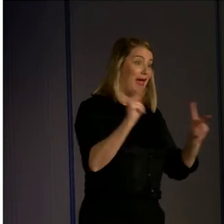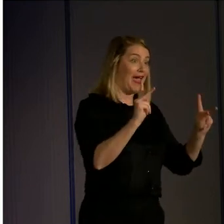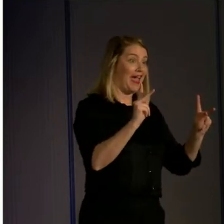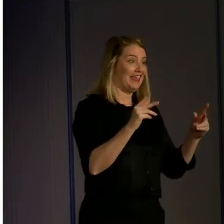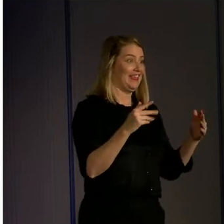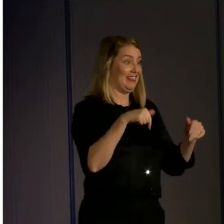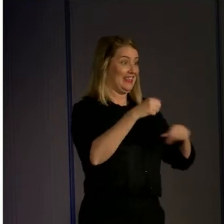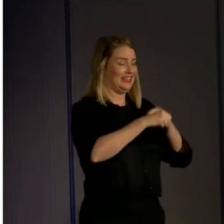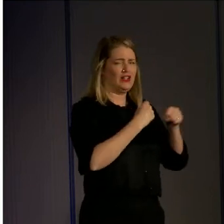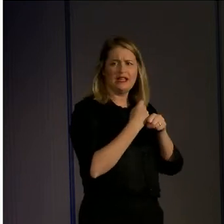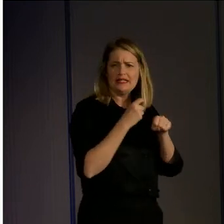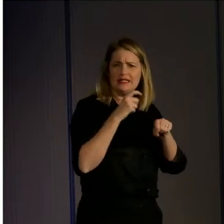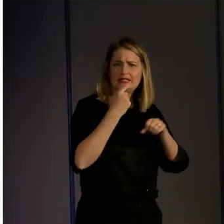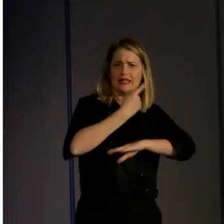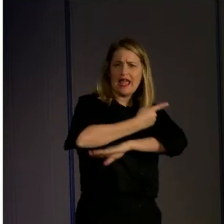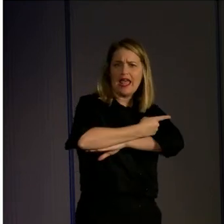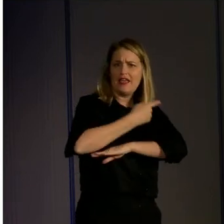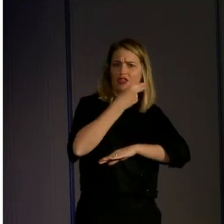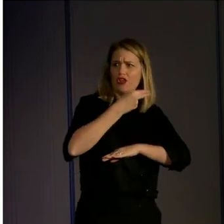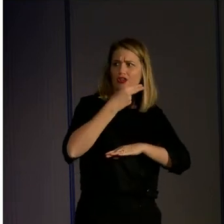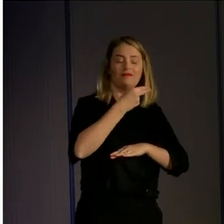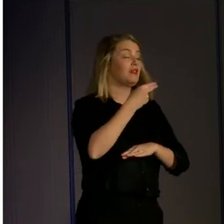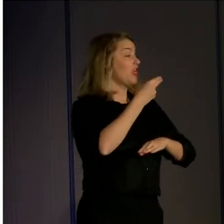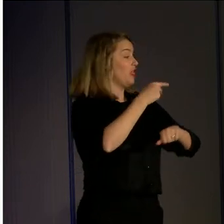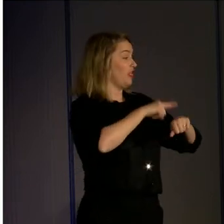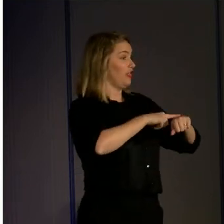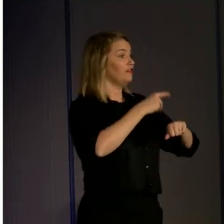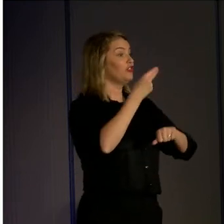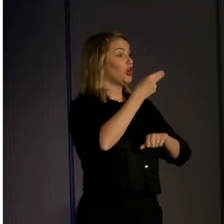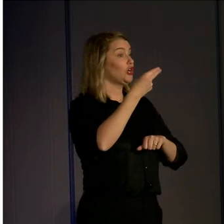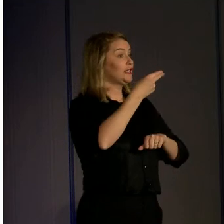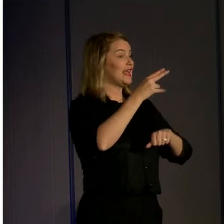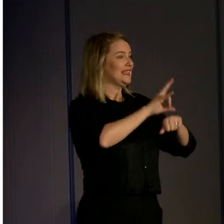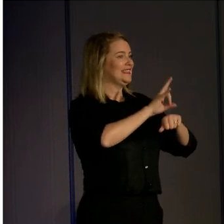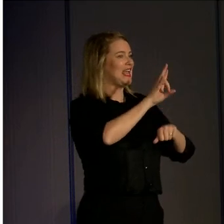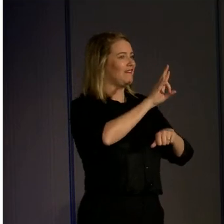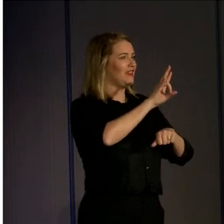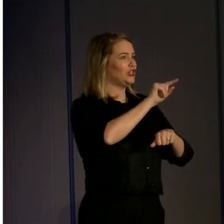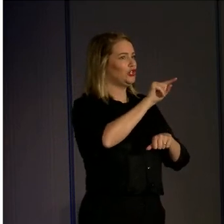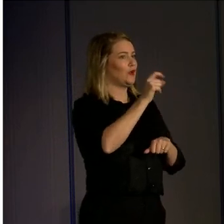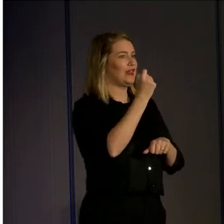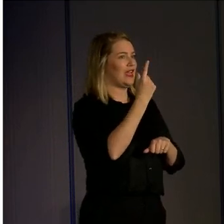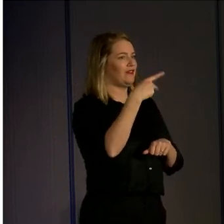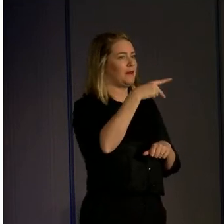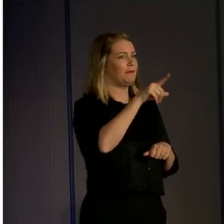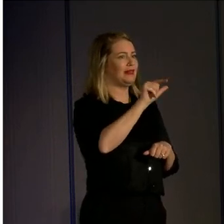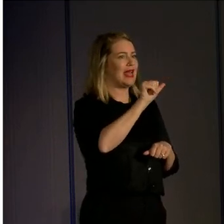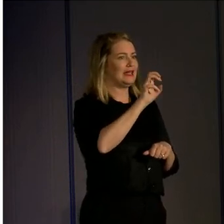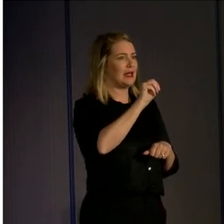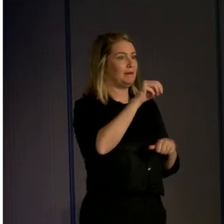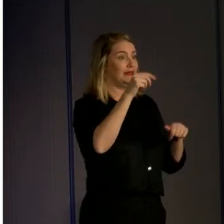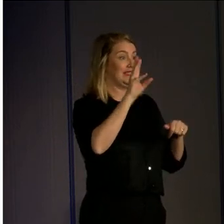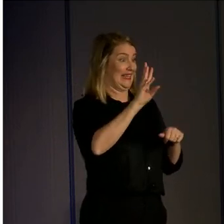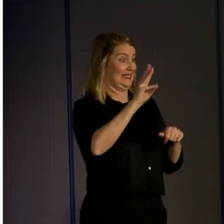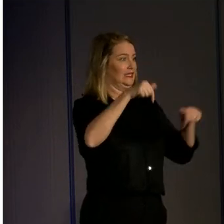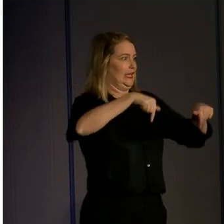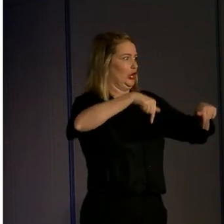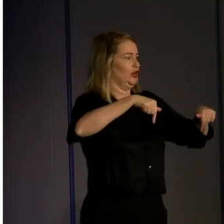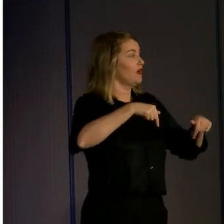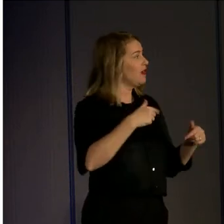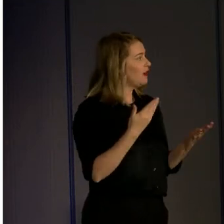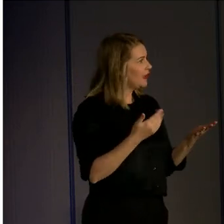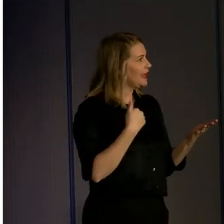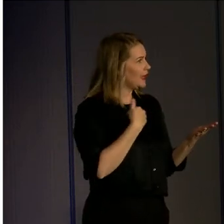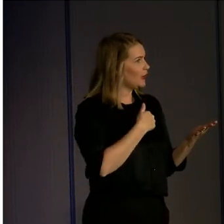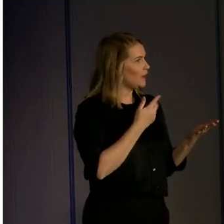on Thursday? Yes. Thursday from 7 to 11 in Platinum 6. There you so go. Is that this Platinum 6? Is this? Yeah. Here we are.